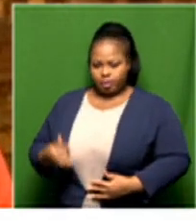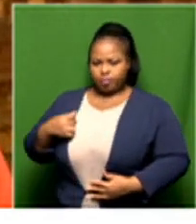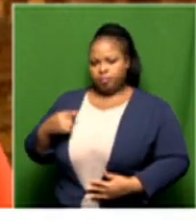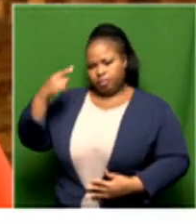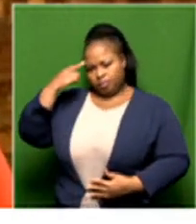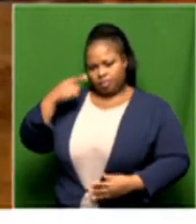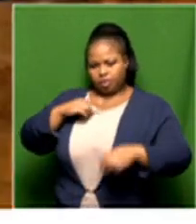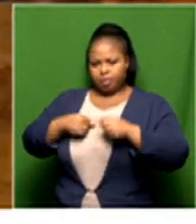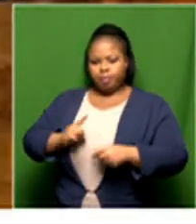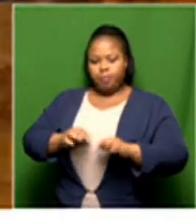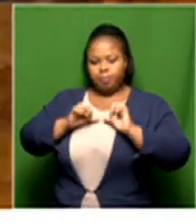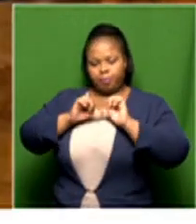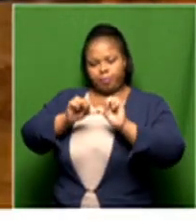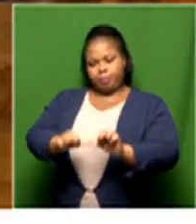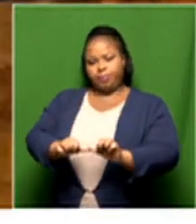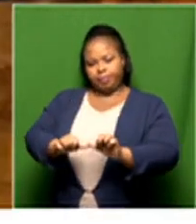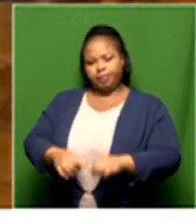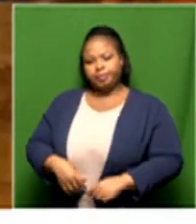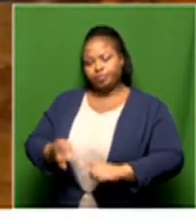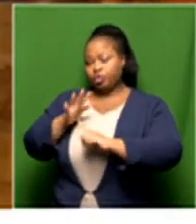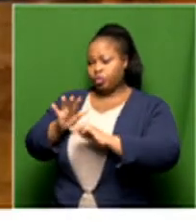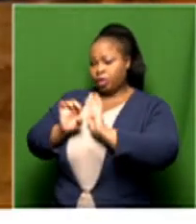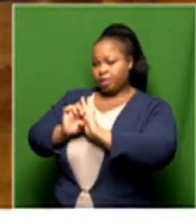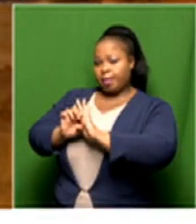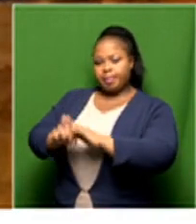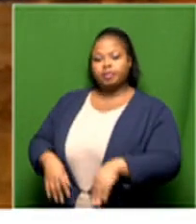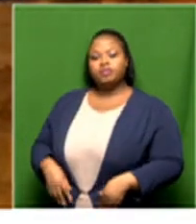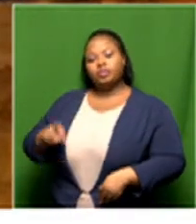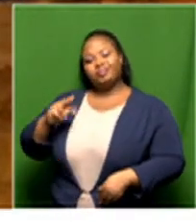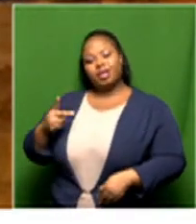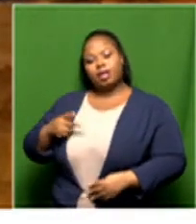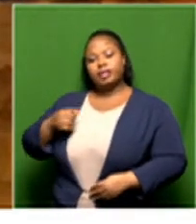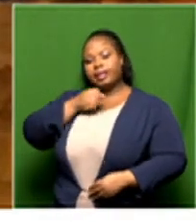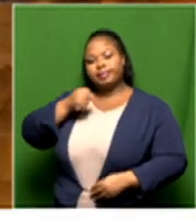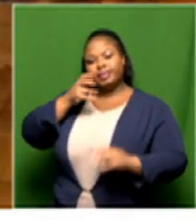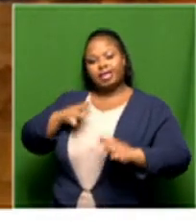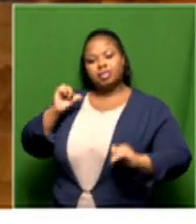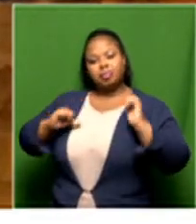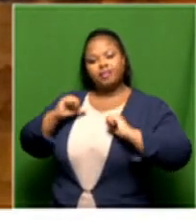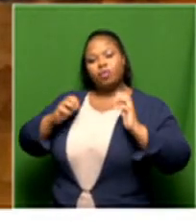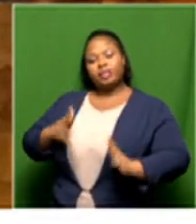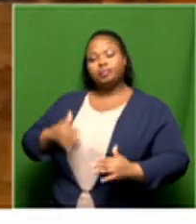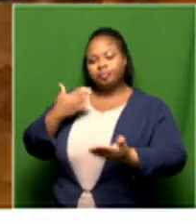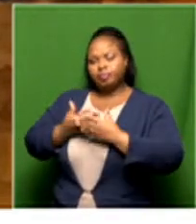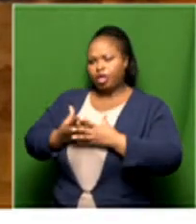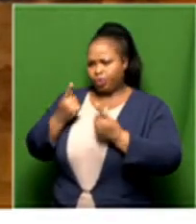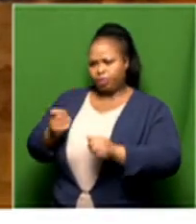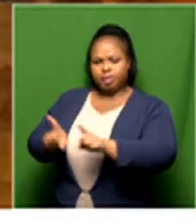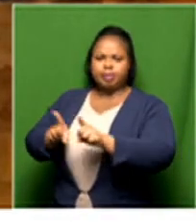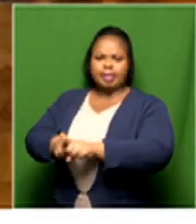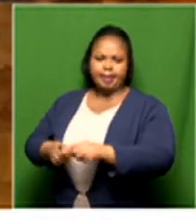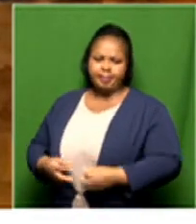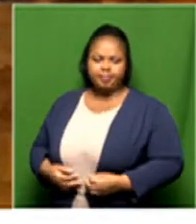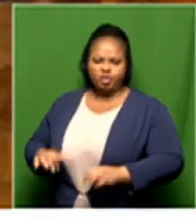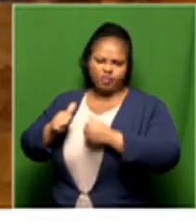about consistency, setting an example. Perhaps if fellow artists can also take a stance in their own right and also follow